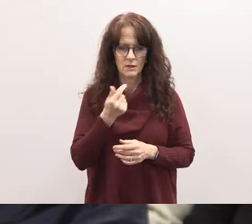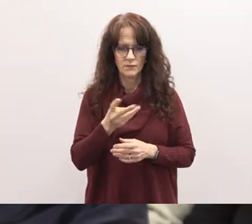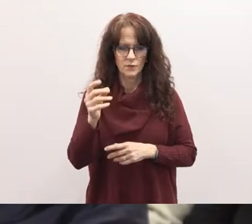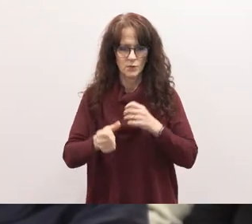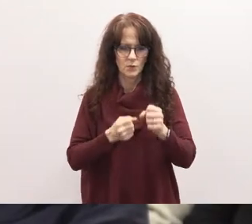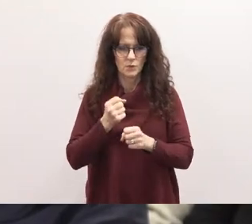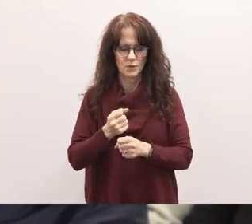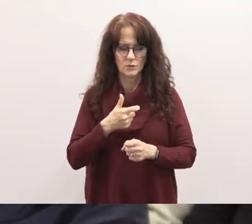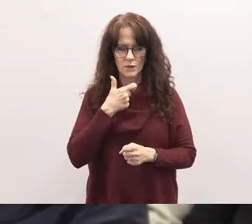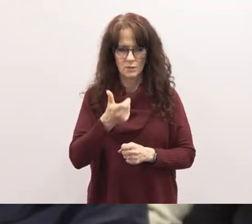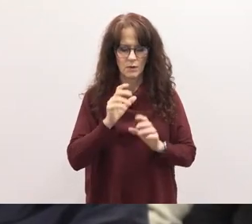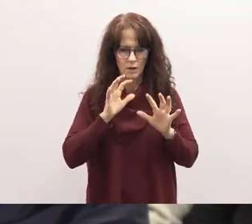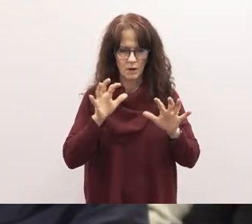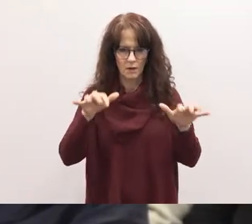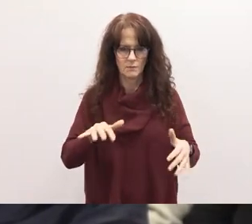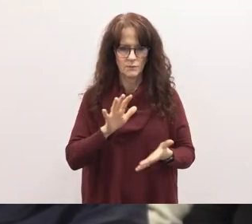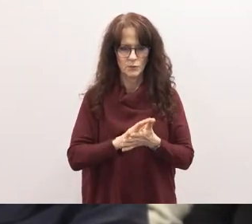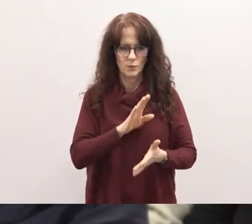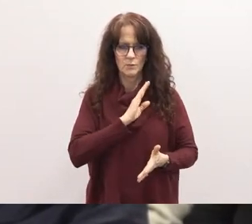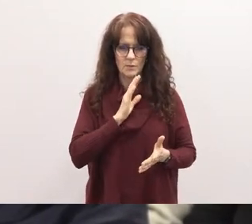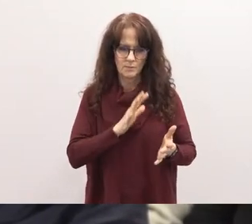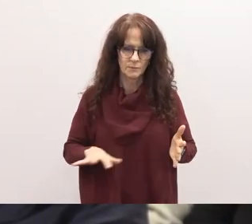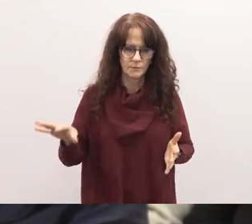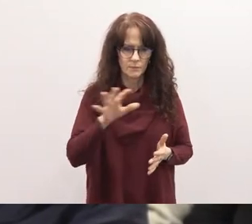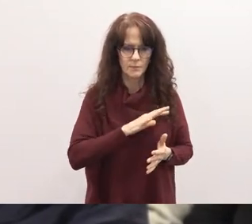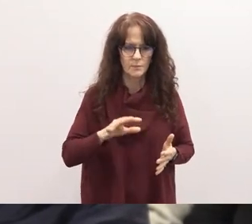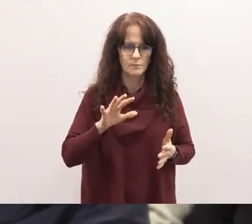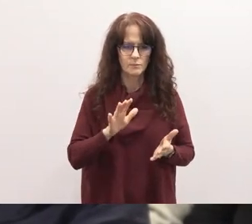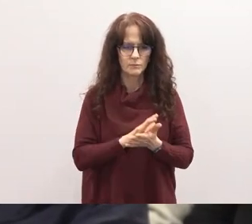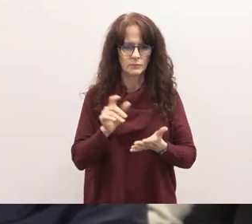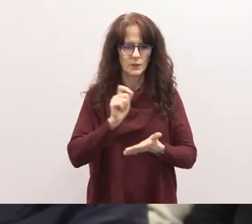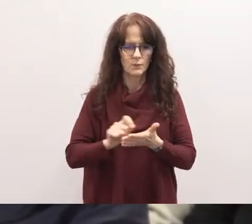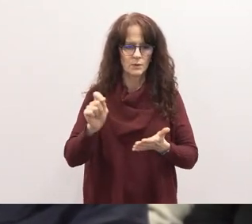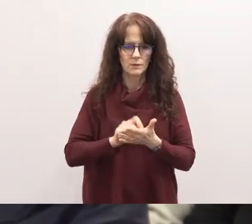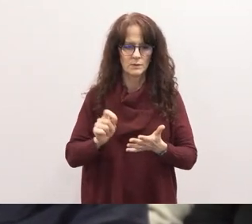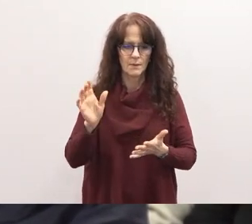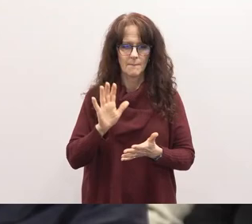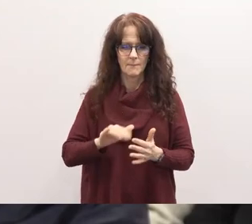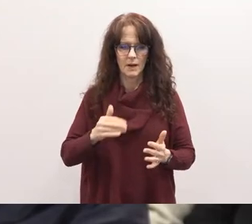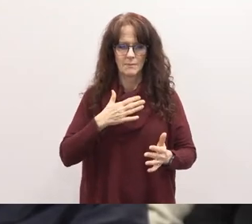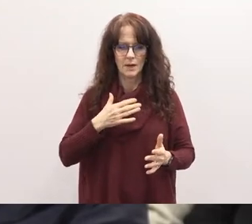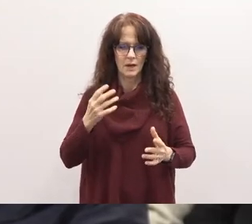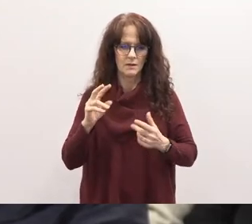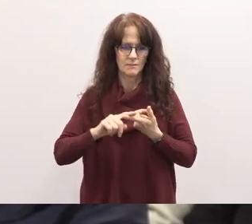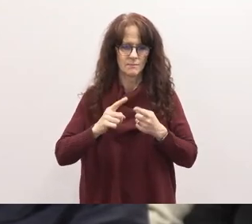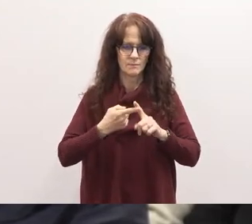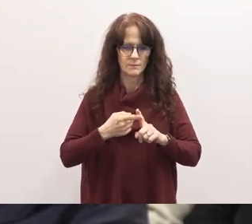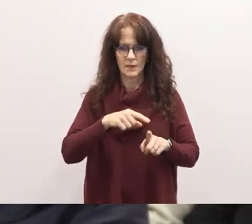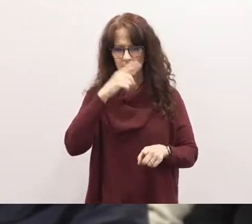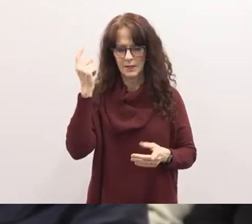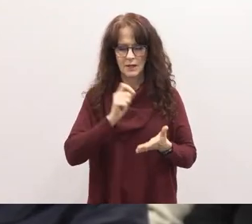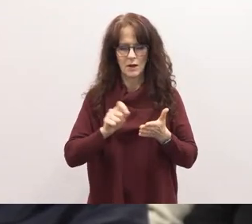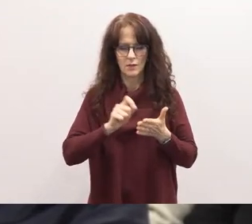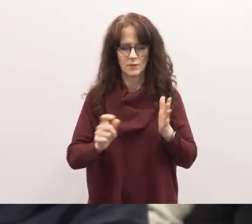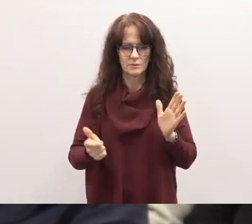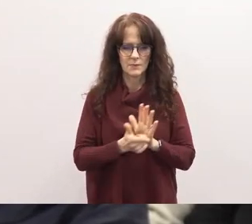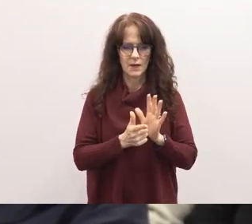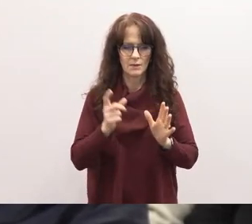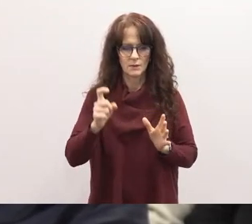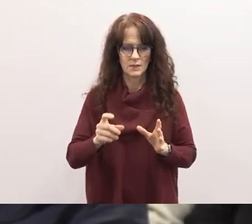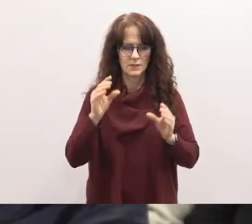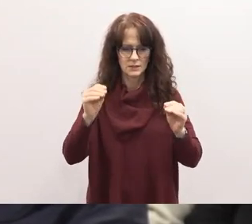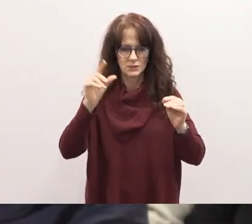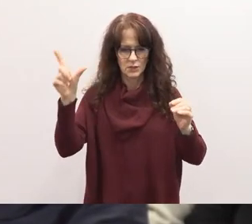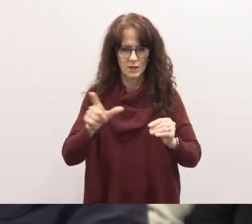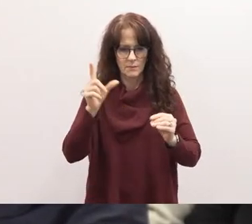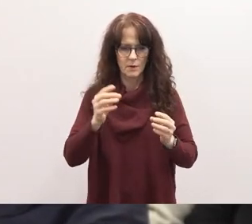watched in disbelief and horror as school boards across the country ban books written by my colleagues, especially books written by Black authors. We need our teacher